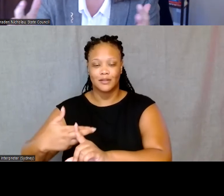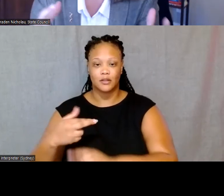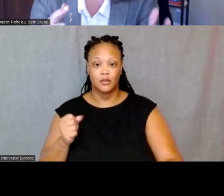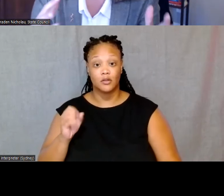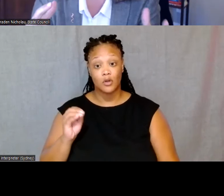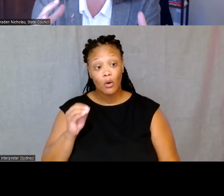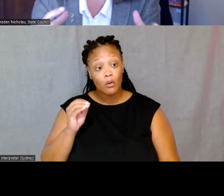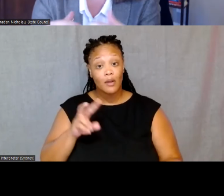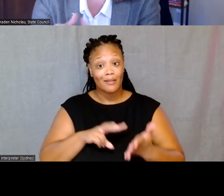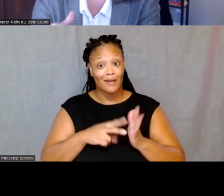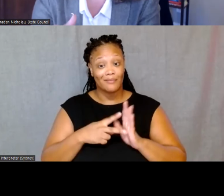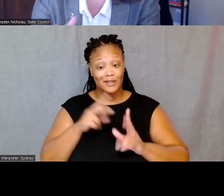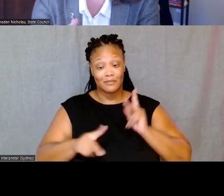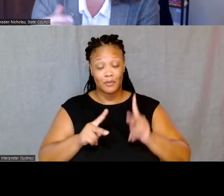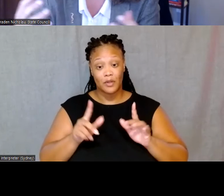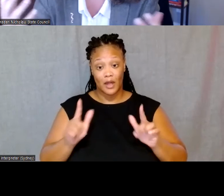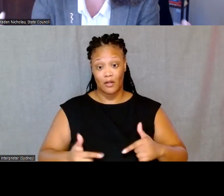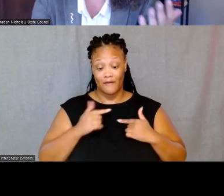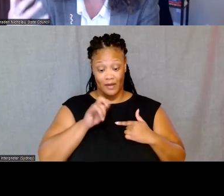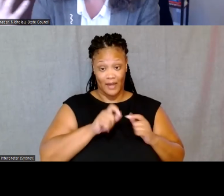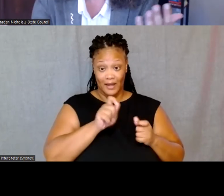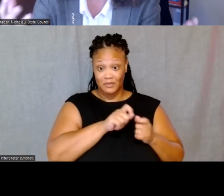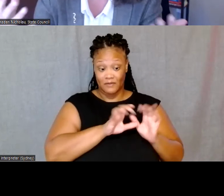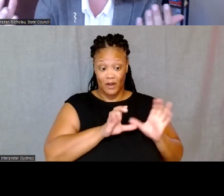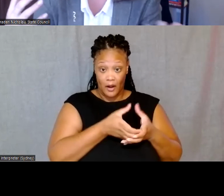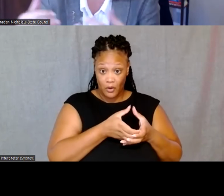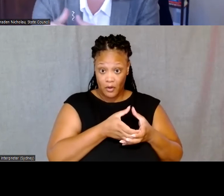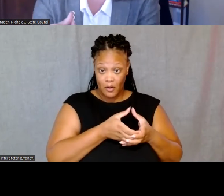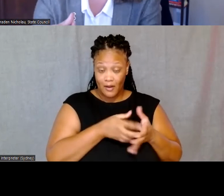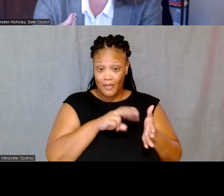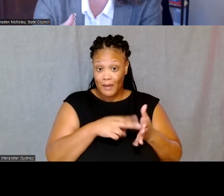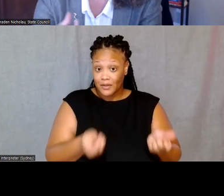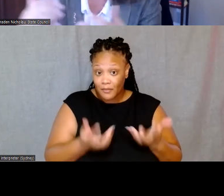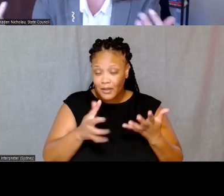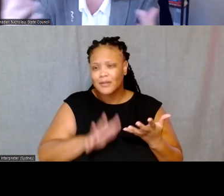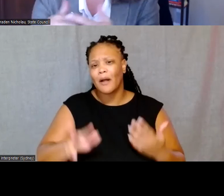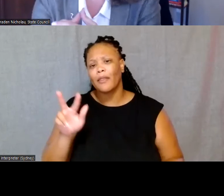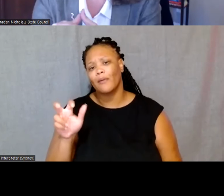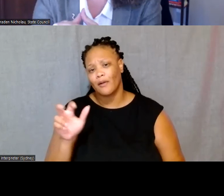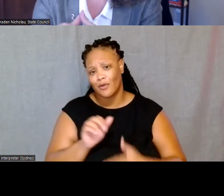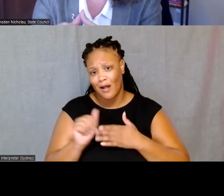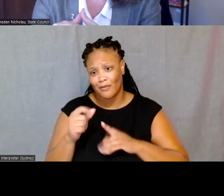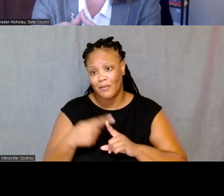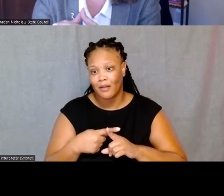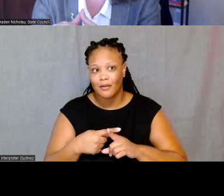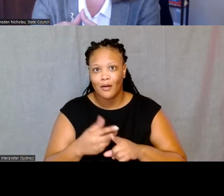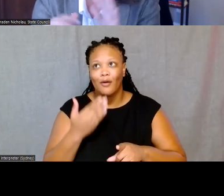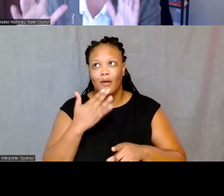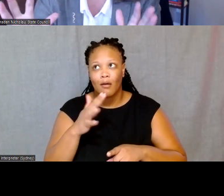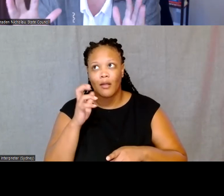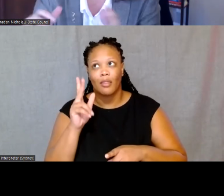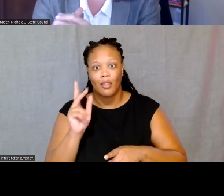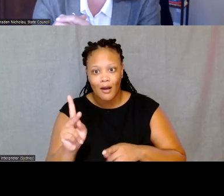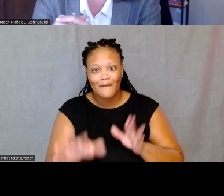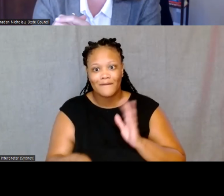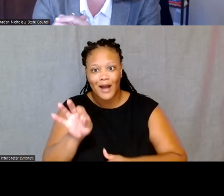are living in this category that we discussed, that would be roughly, give or take, $300 a month for housing. Good luck finding that in California. We know